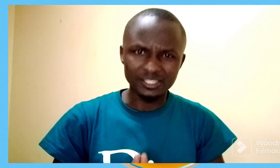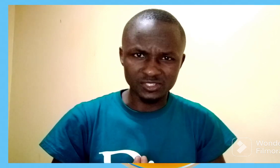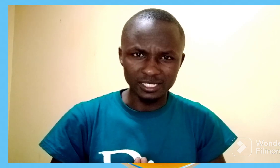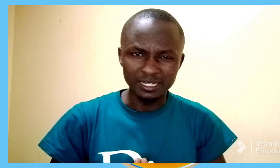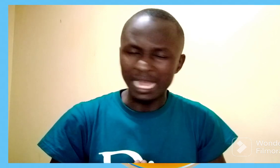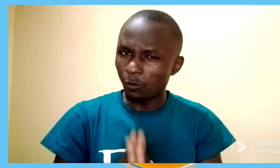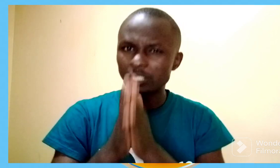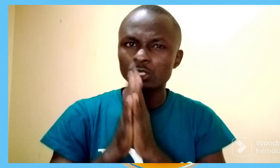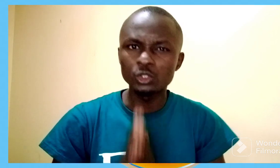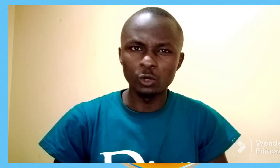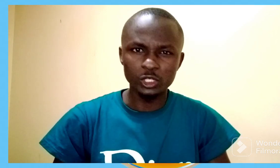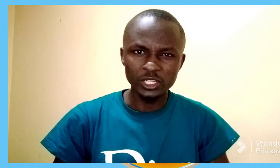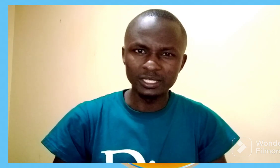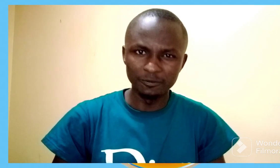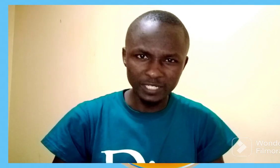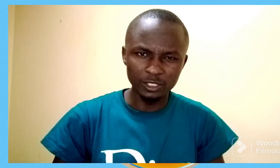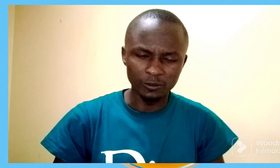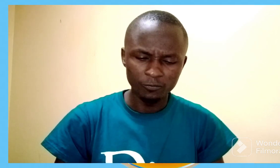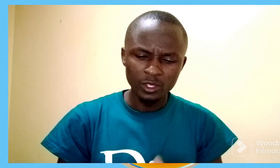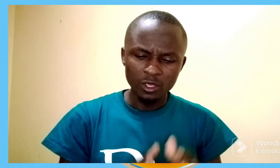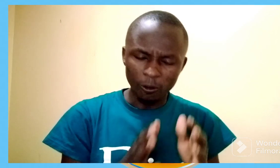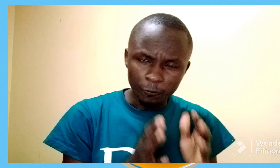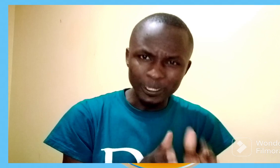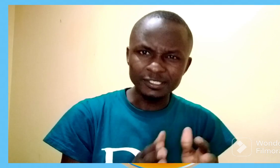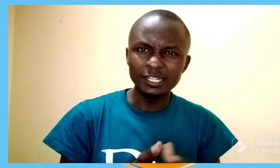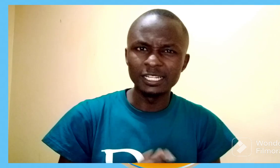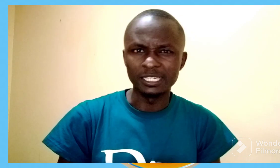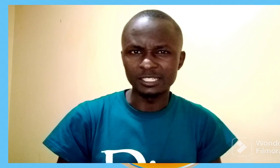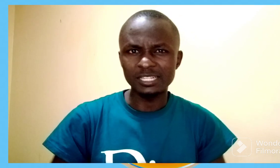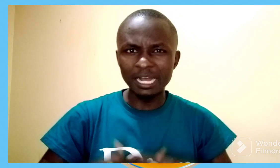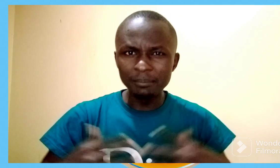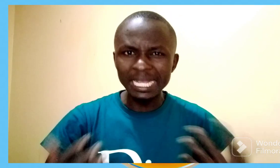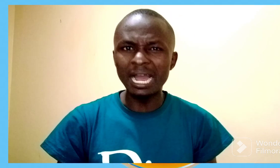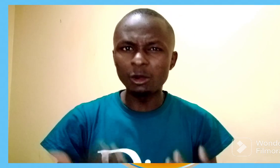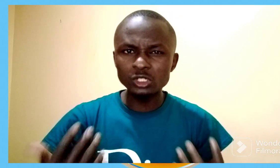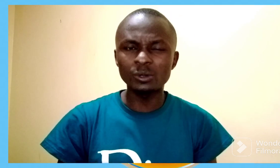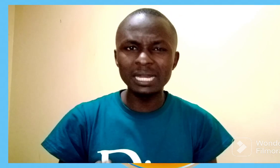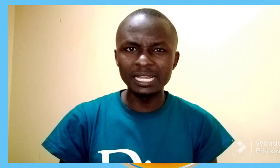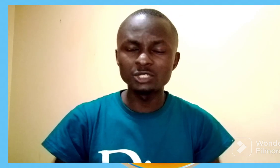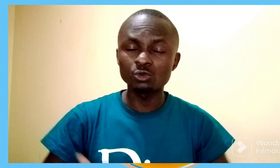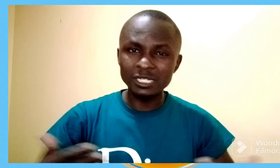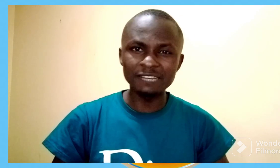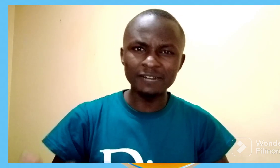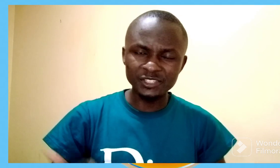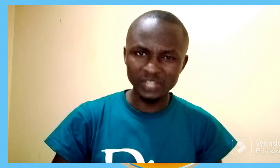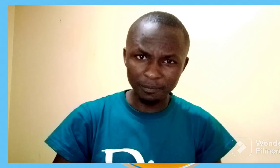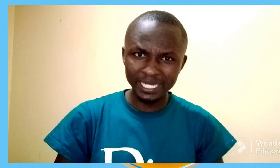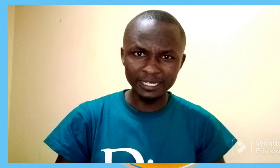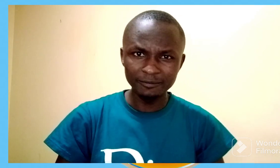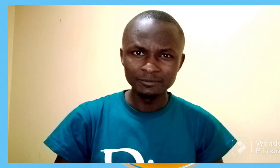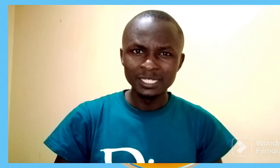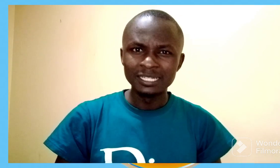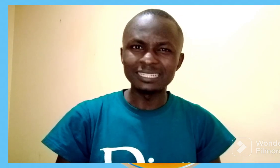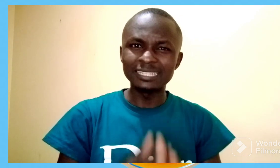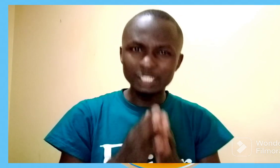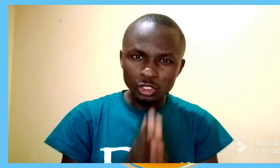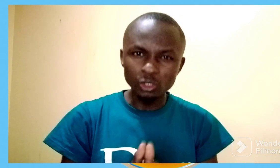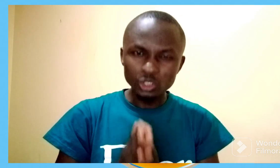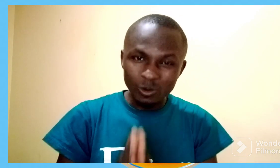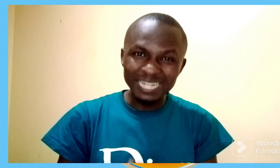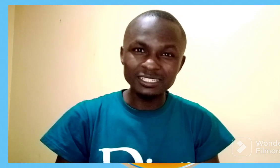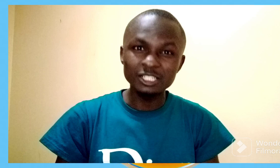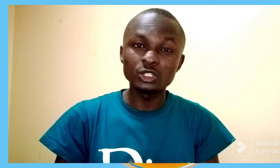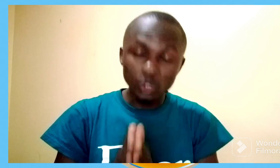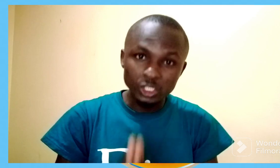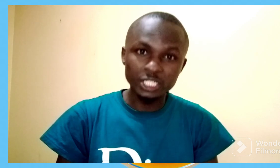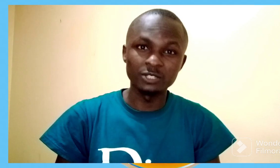Whatever we are seeing, I want you to watch the video of Western leaders coming out to allege whatever is happening, that they